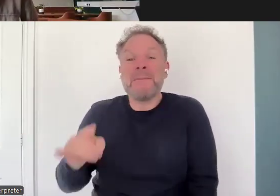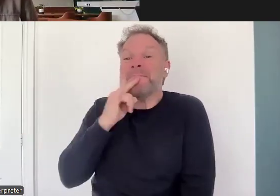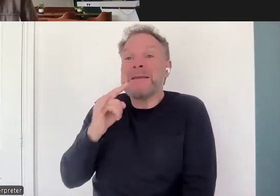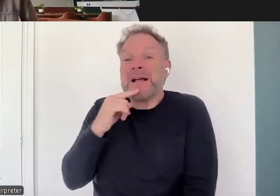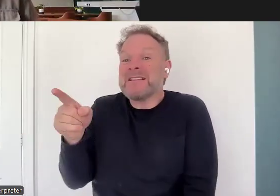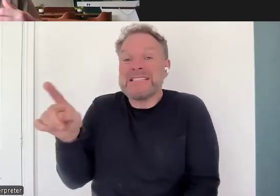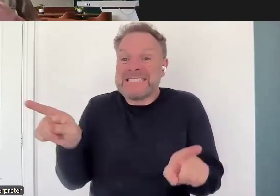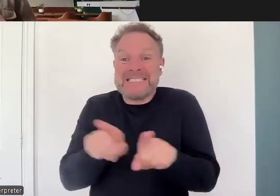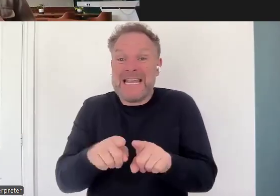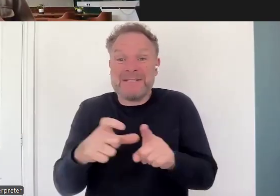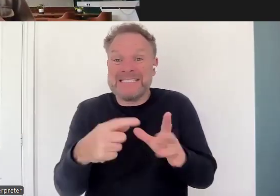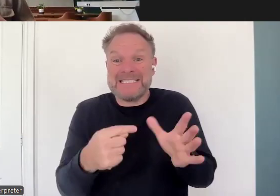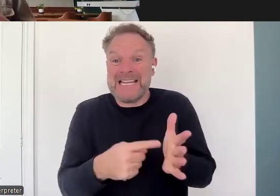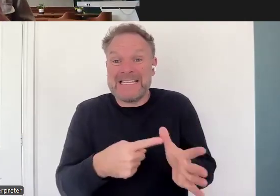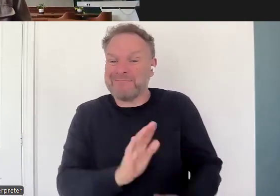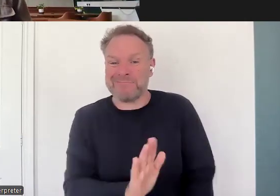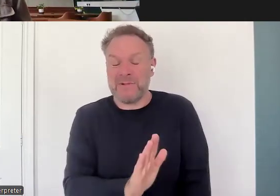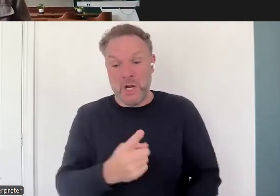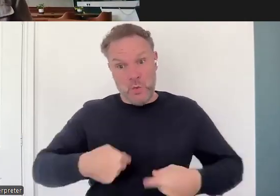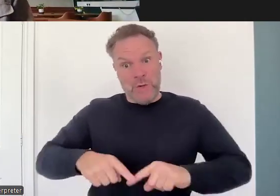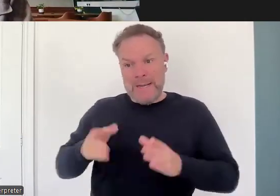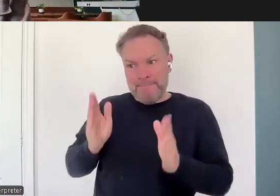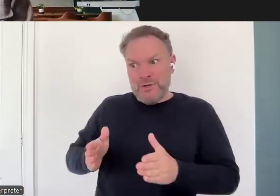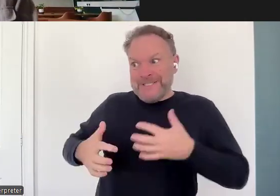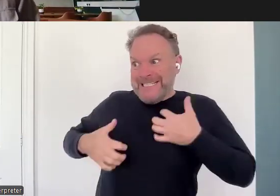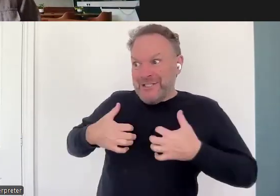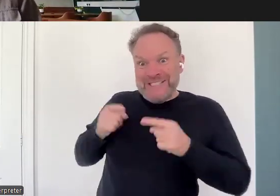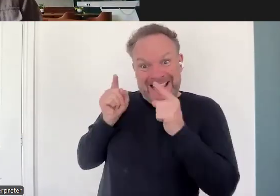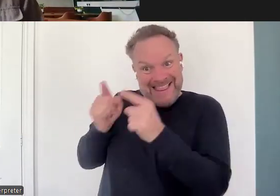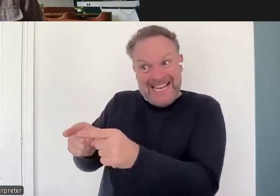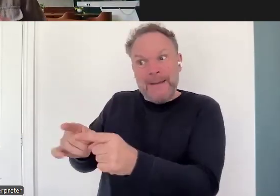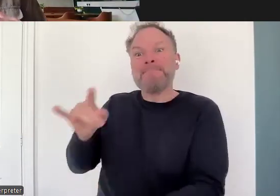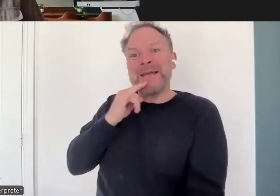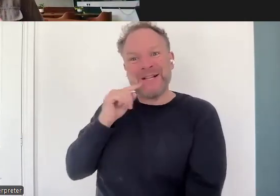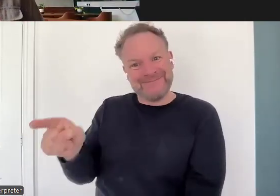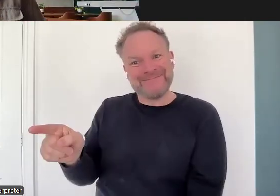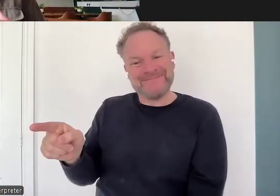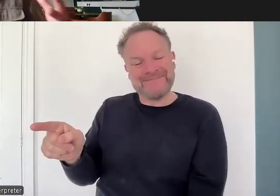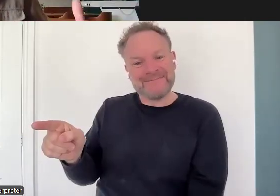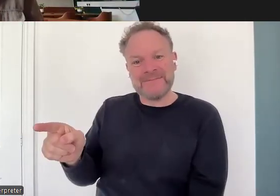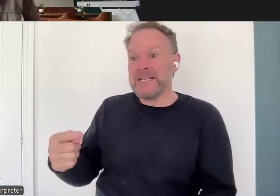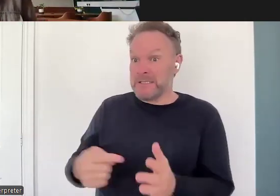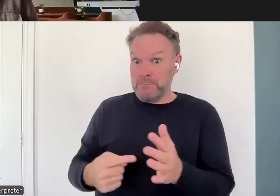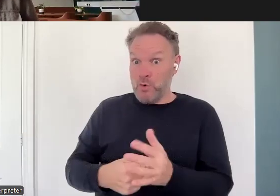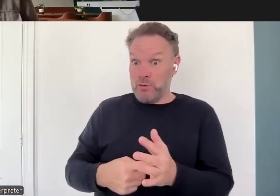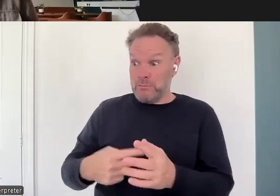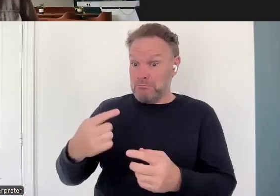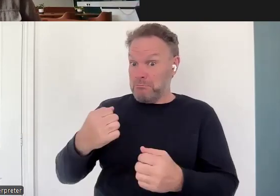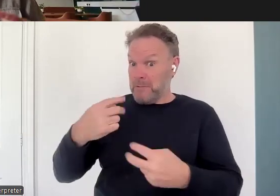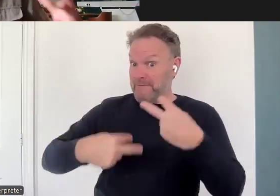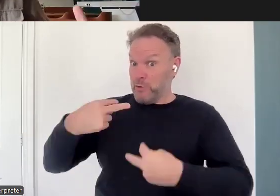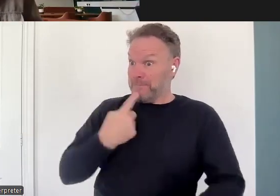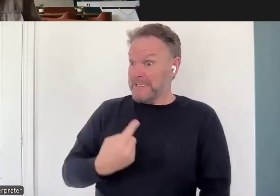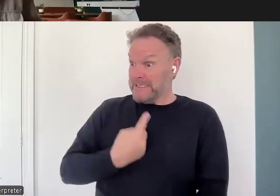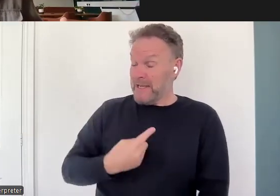data points, and as co-evaluators, we are passionate about people. And in evaluating our own co-production practice, we